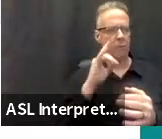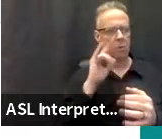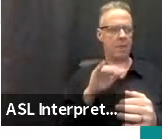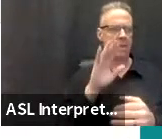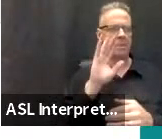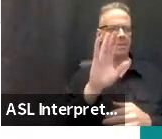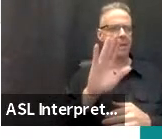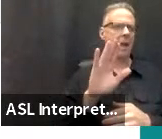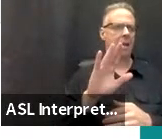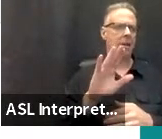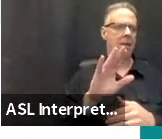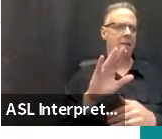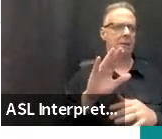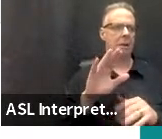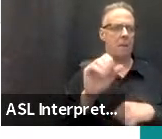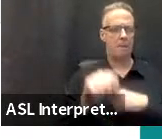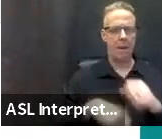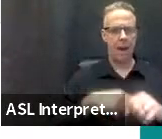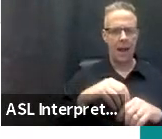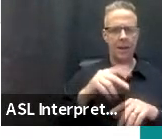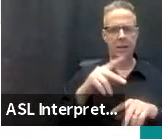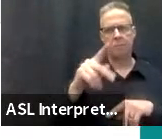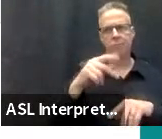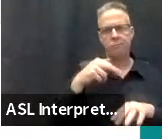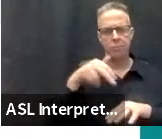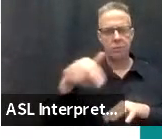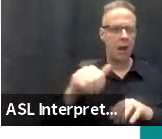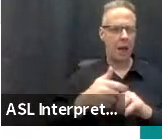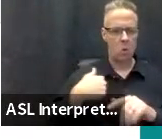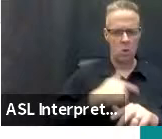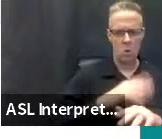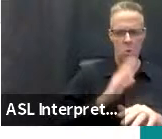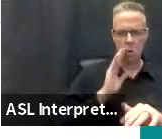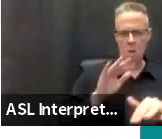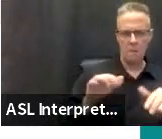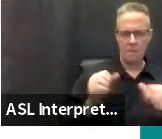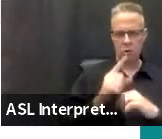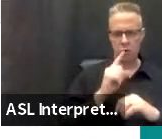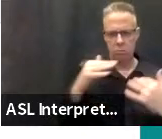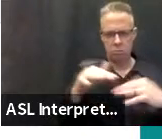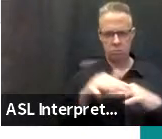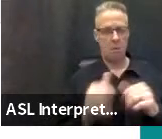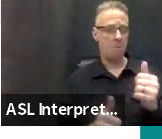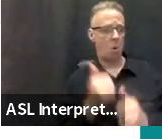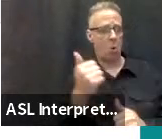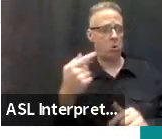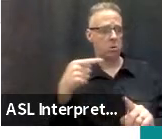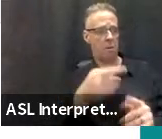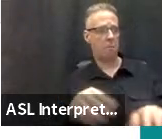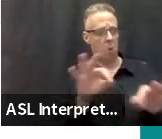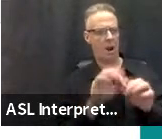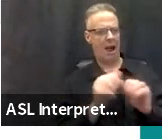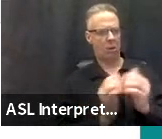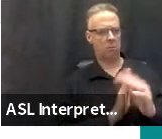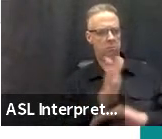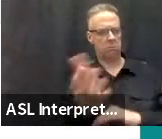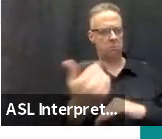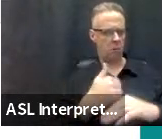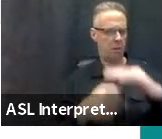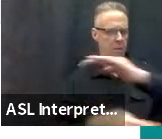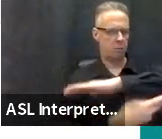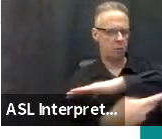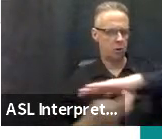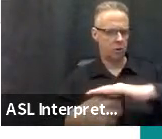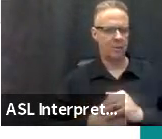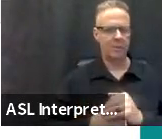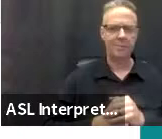desire lines and main bike and pedestrian flows that we identified last time, namely the bridge, right? Yeah. Well, maybe just providing, like you